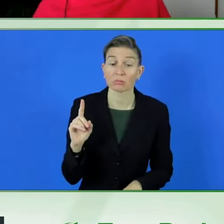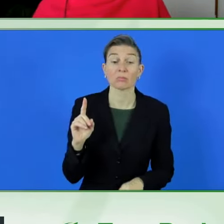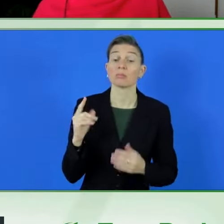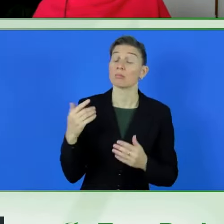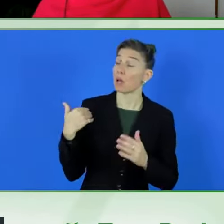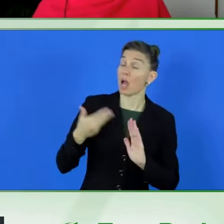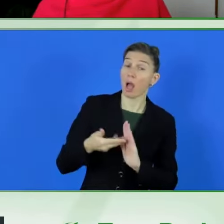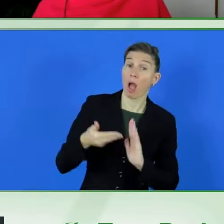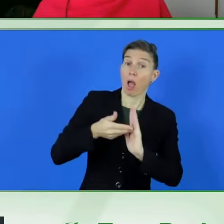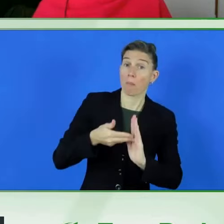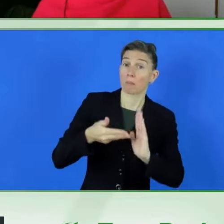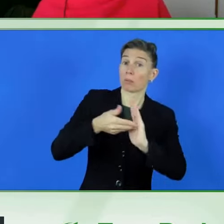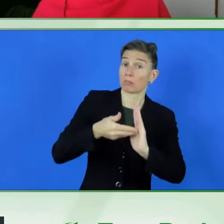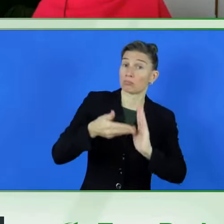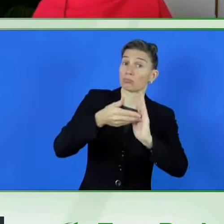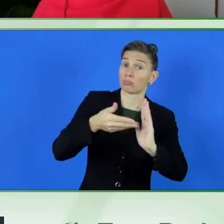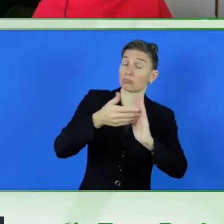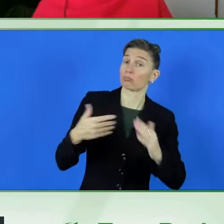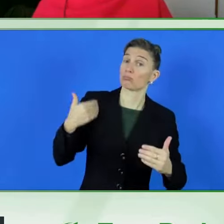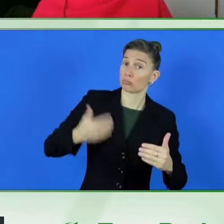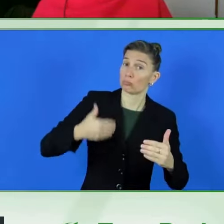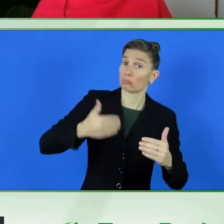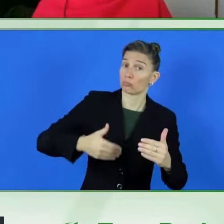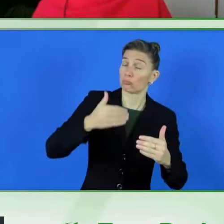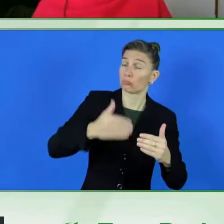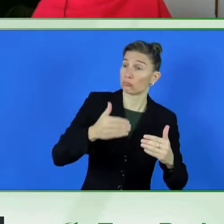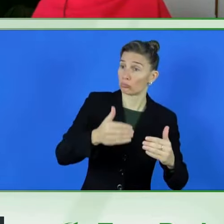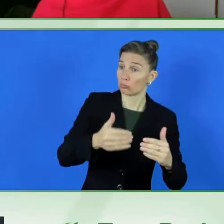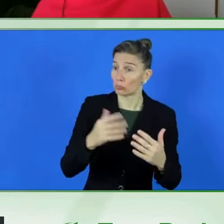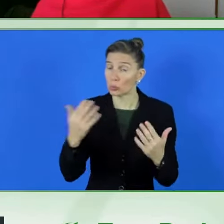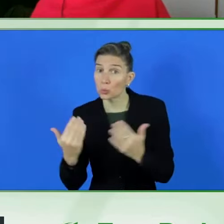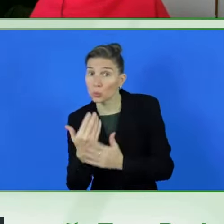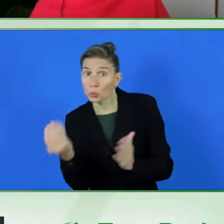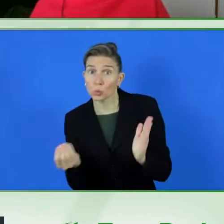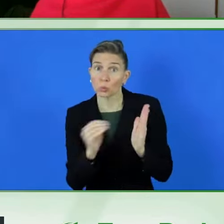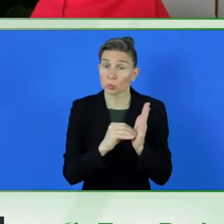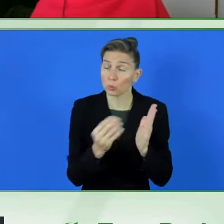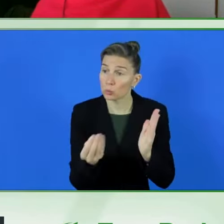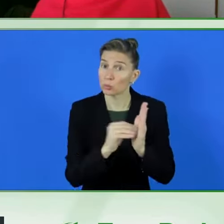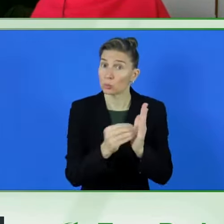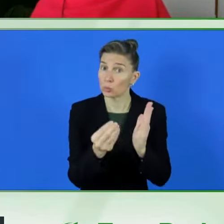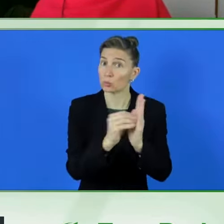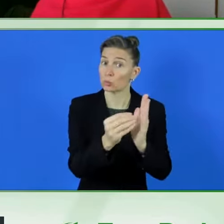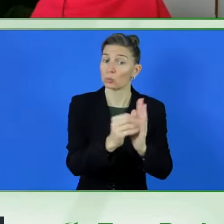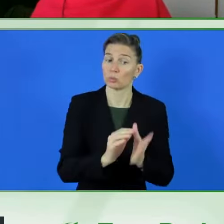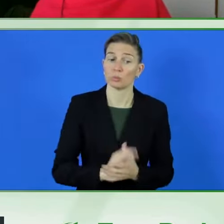basis. It contains information on more